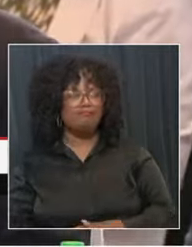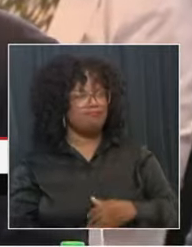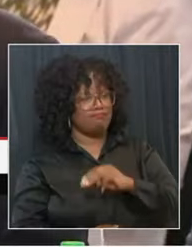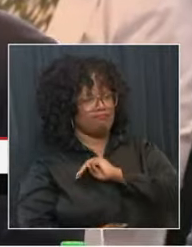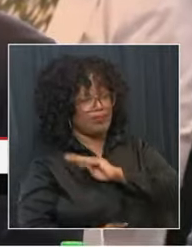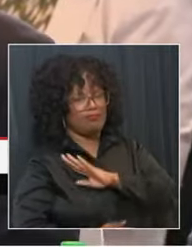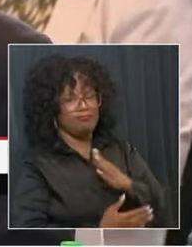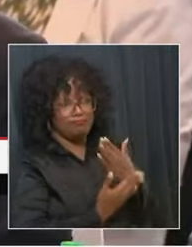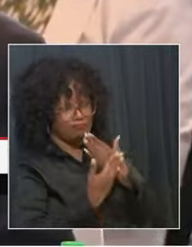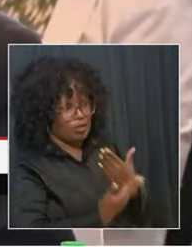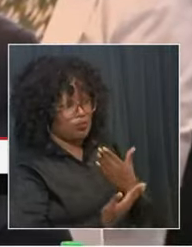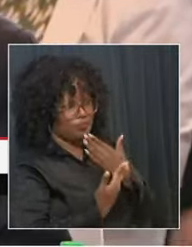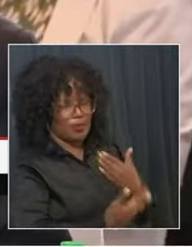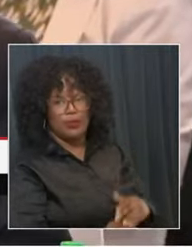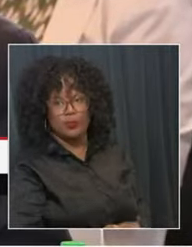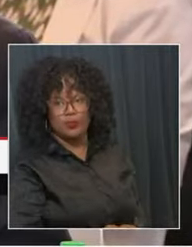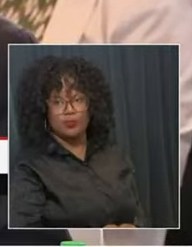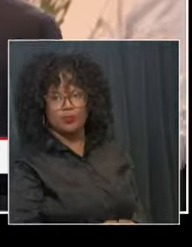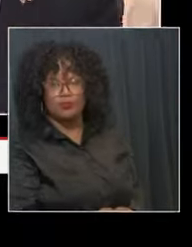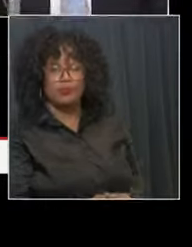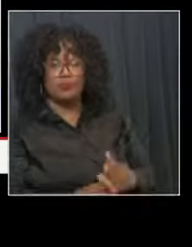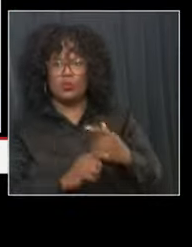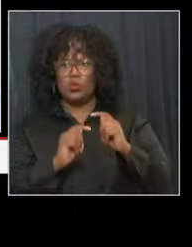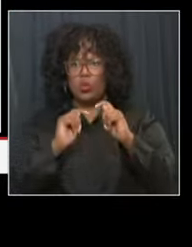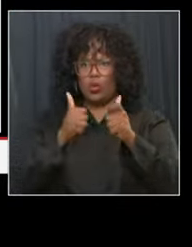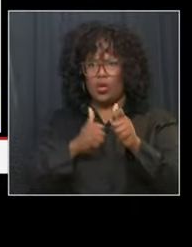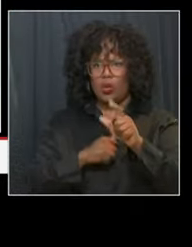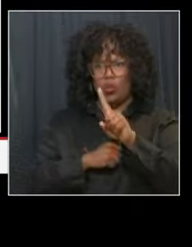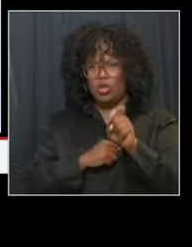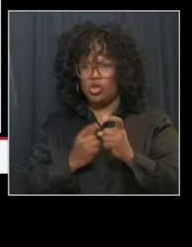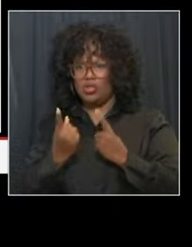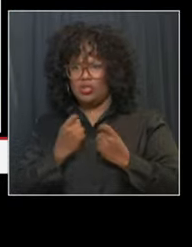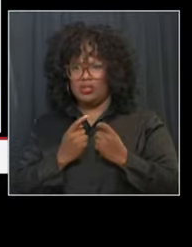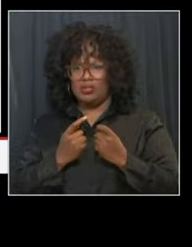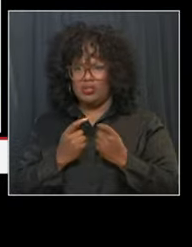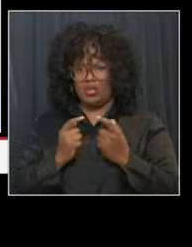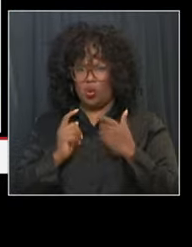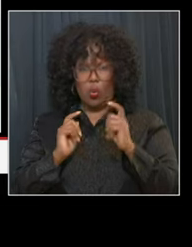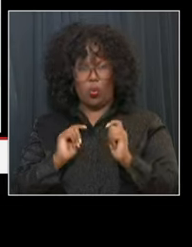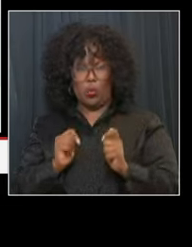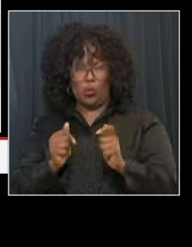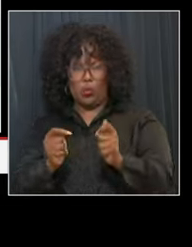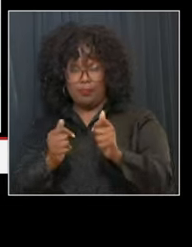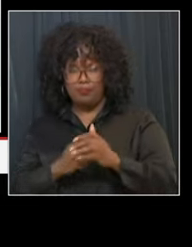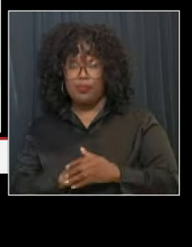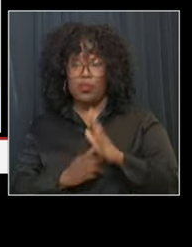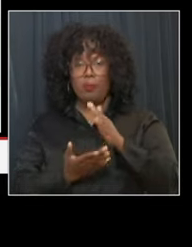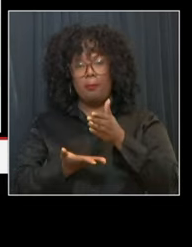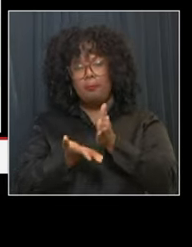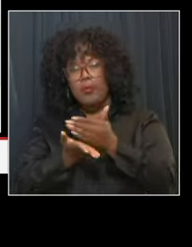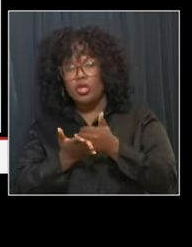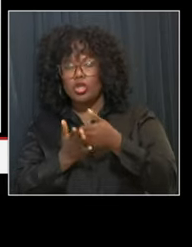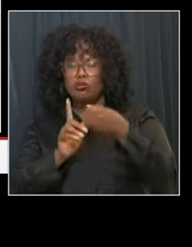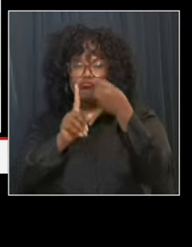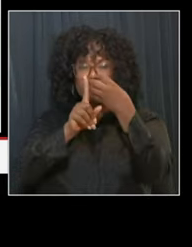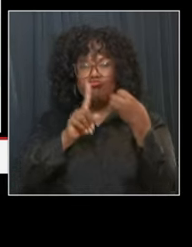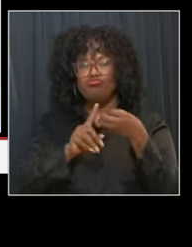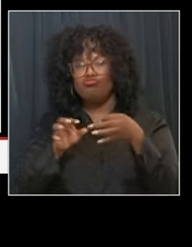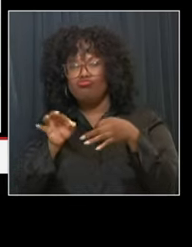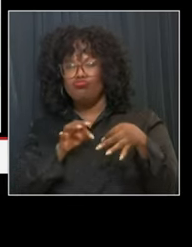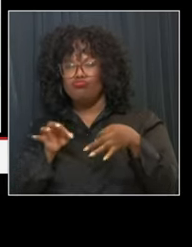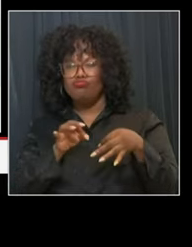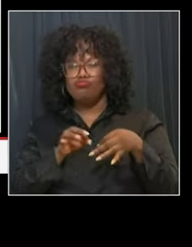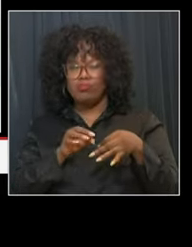ask a couple of quick questions. I'll try to move through them quickly. Obviously, we'll dig more into the budget later. But as it relates to the DC